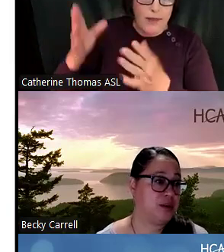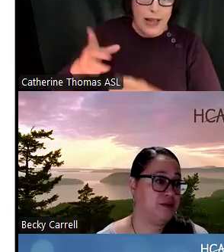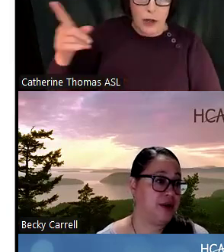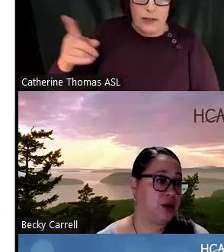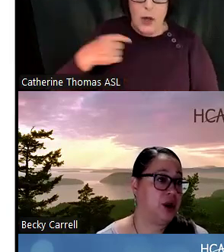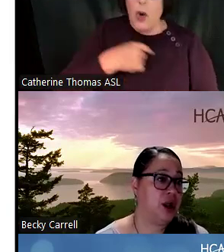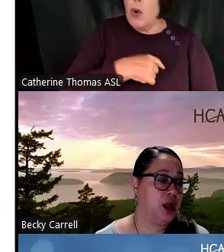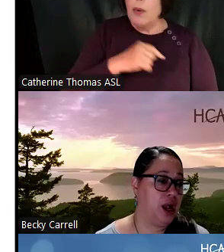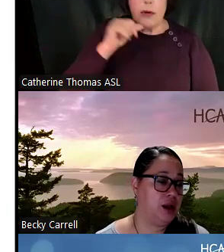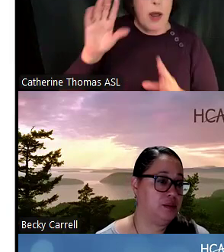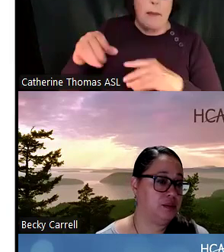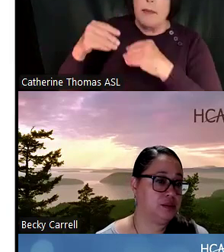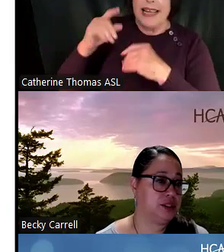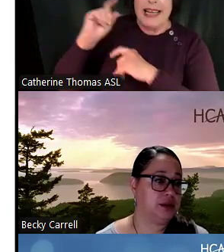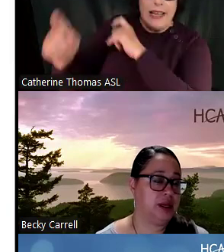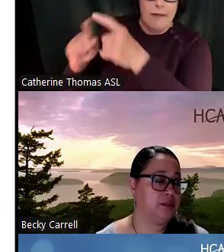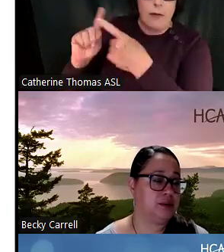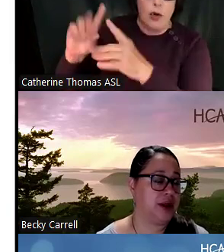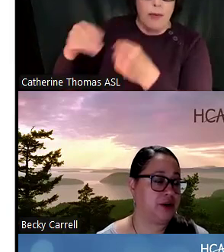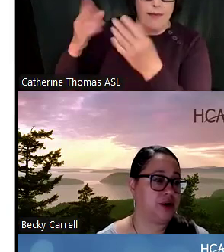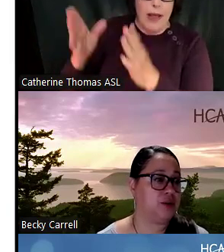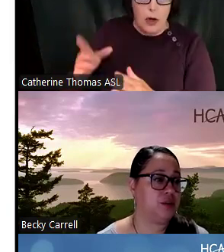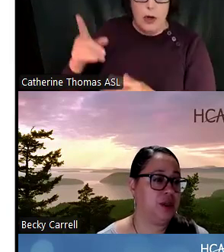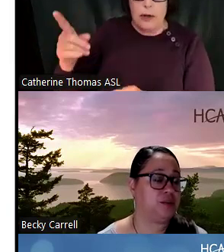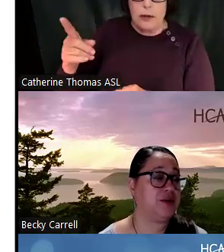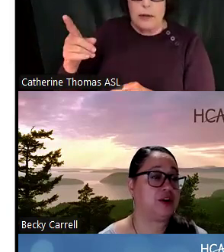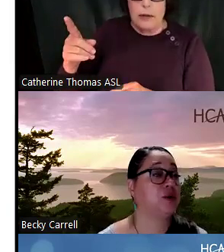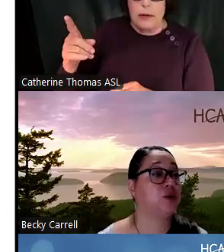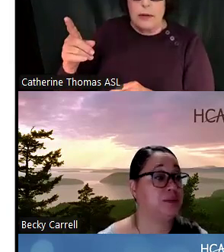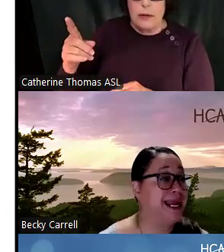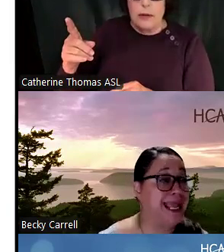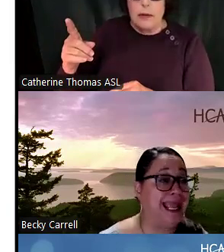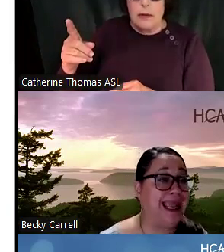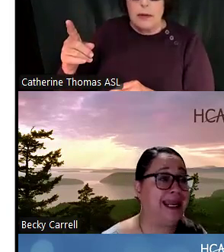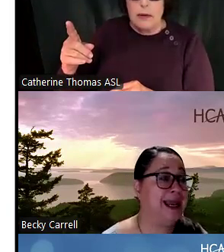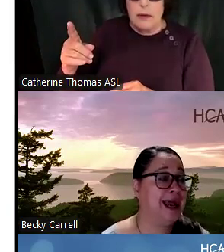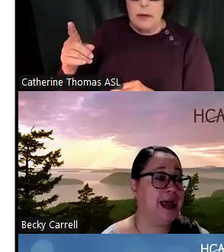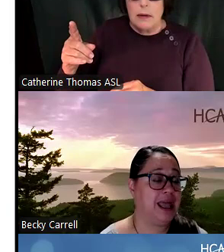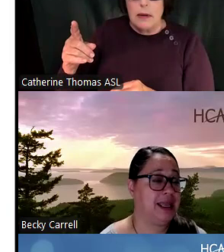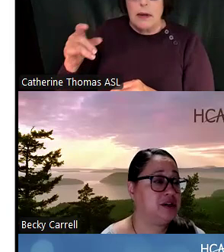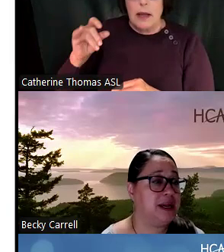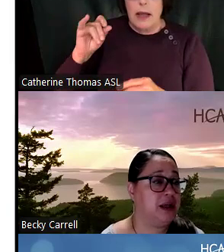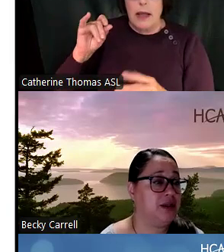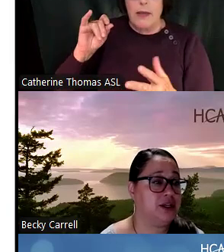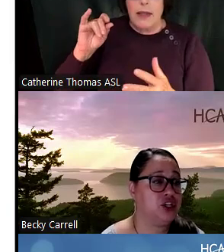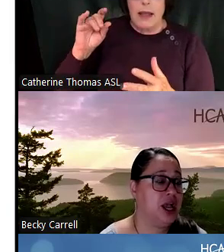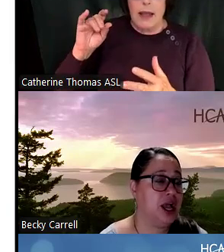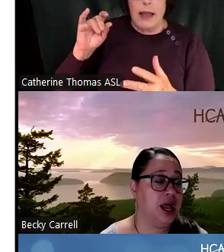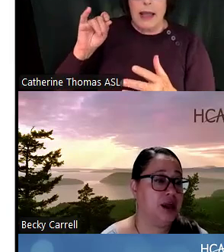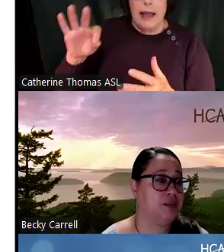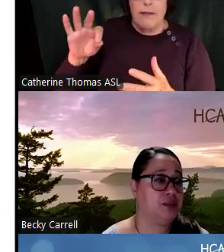to our provider, to provider and providers who are enrolled in Medicaid. And to my